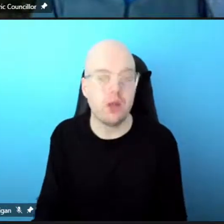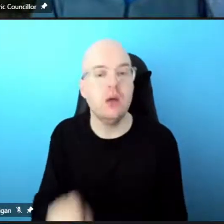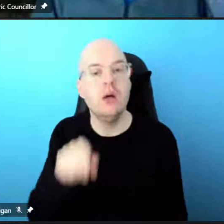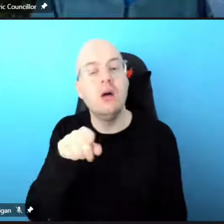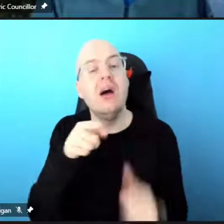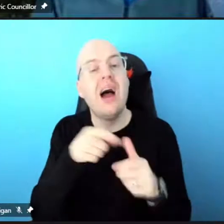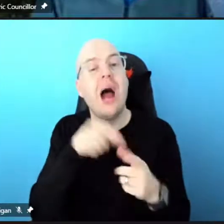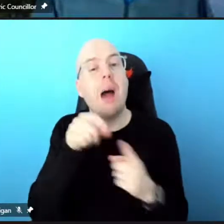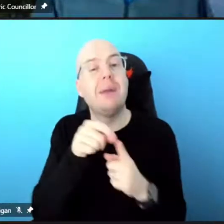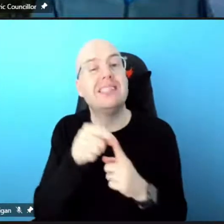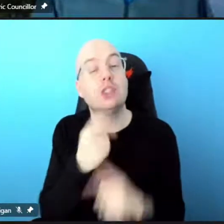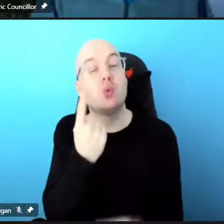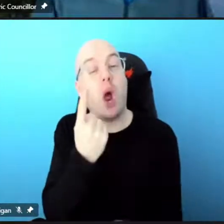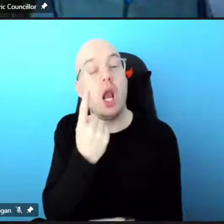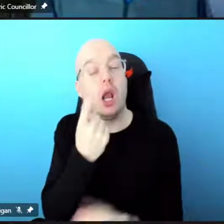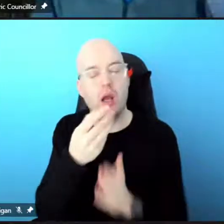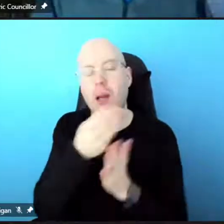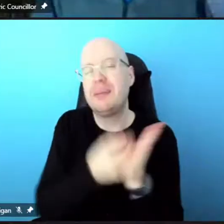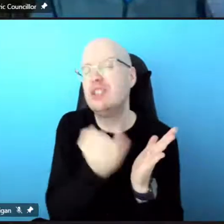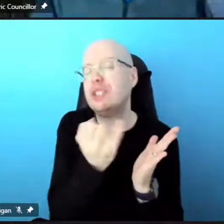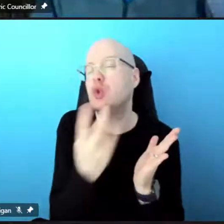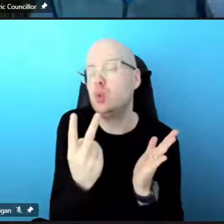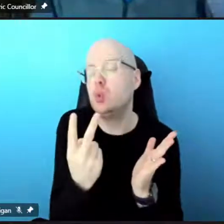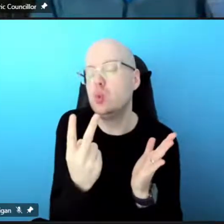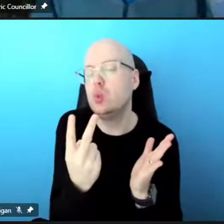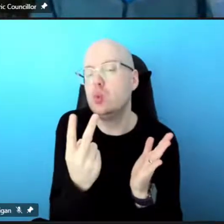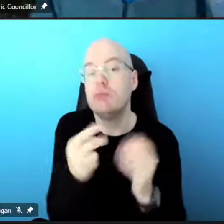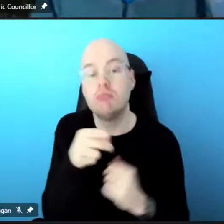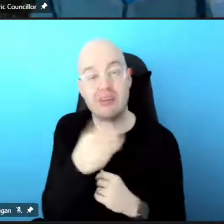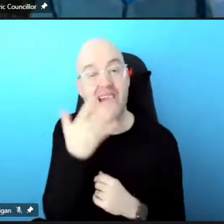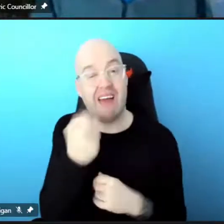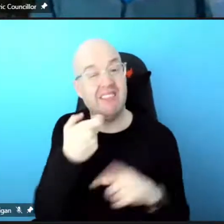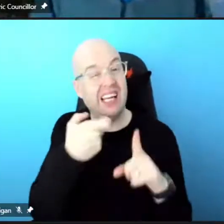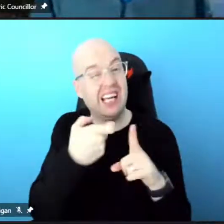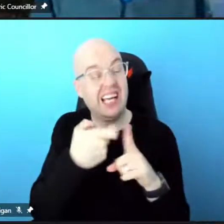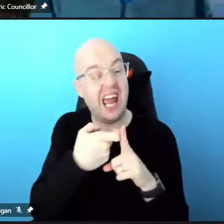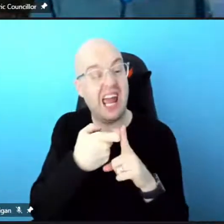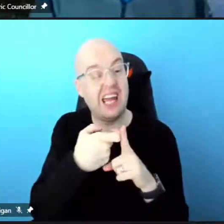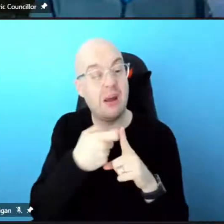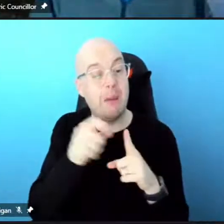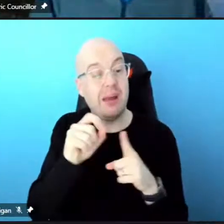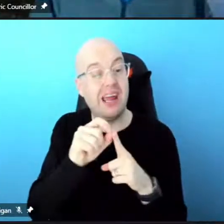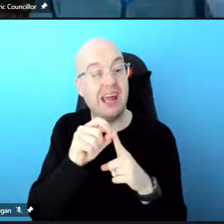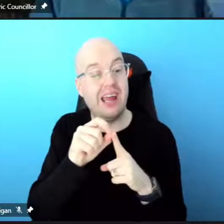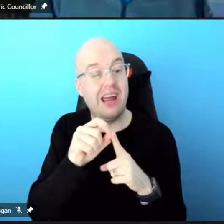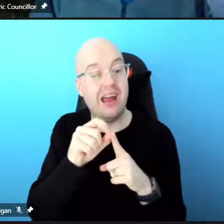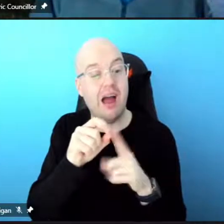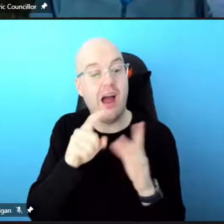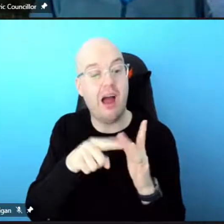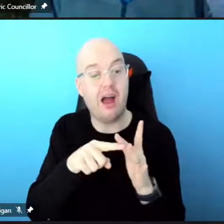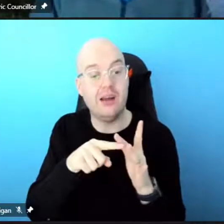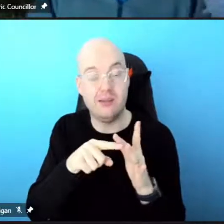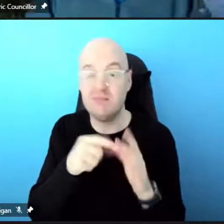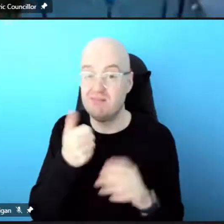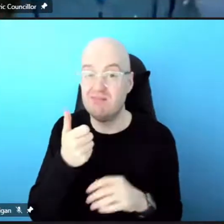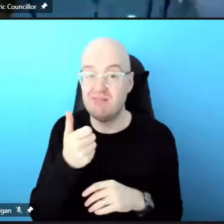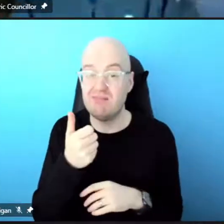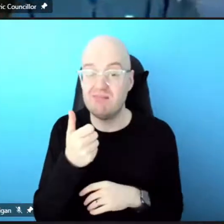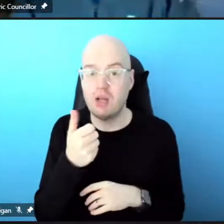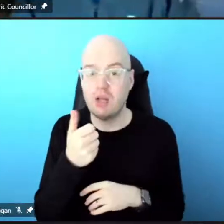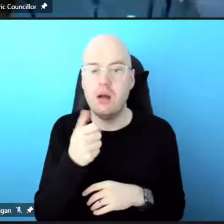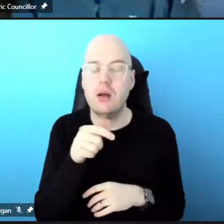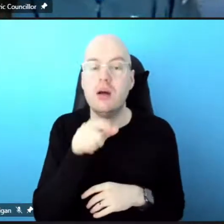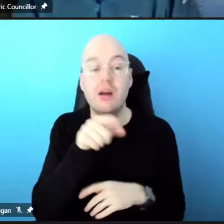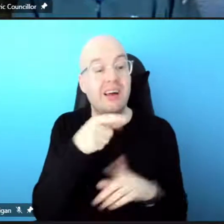page 62, gives you our key performance indicators. That's just to give you some assurance that we're continuing to meet the targets that are